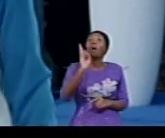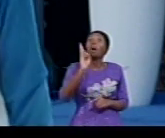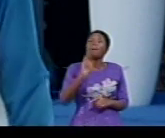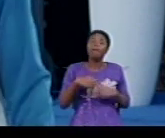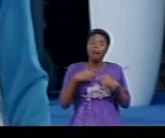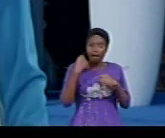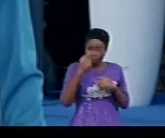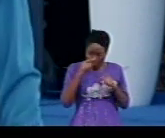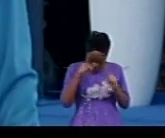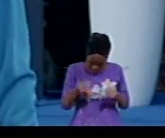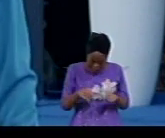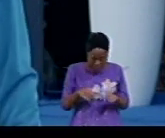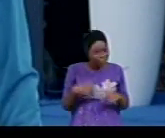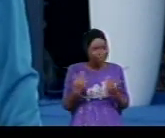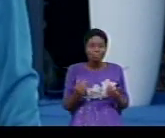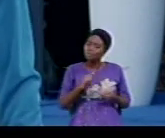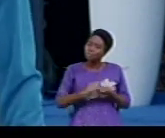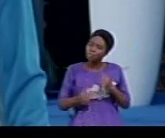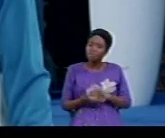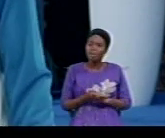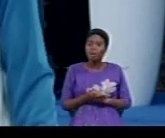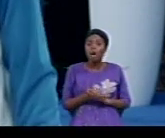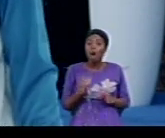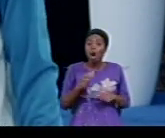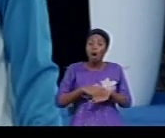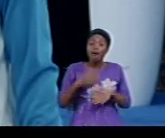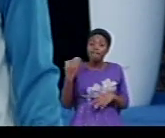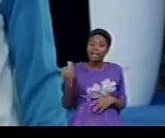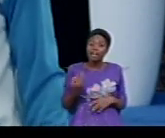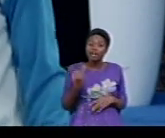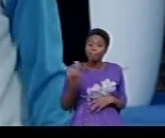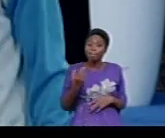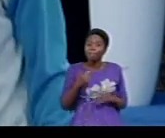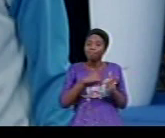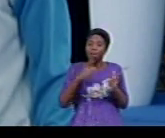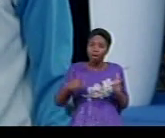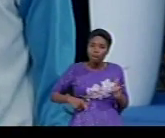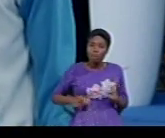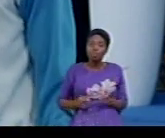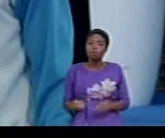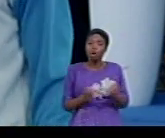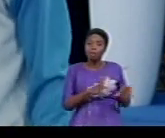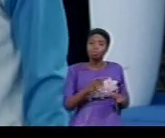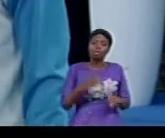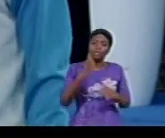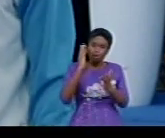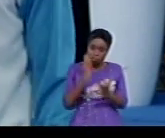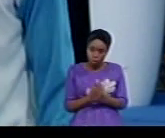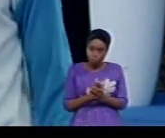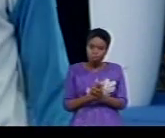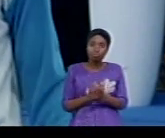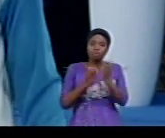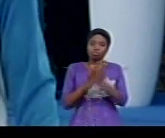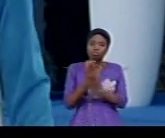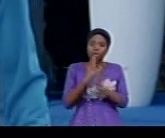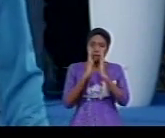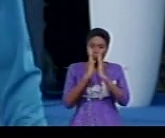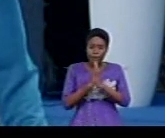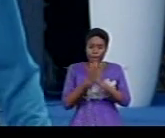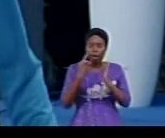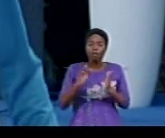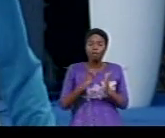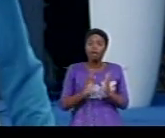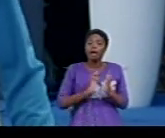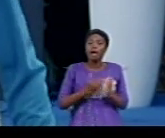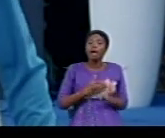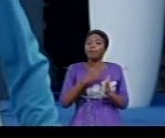was challenging. So on Friday, the Lord put a finality to it through the prayer of my biggest daddy, the man